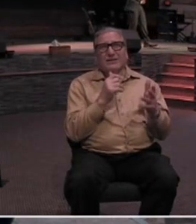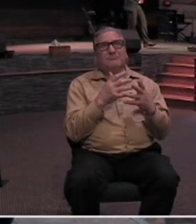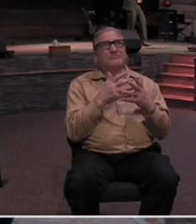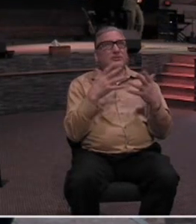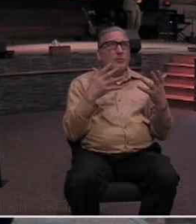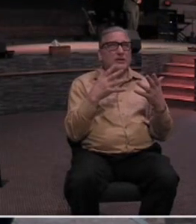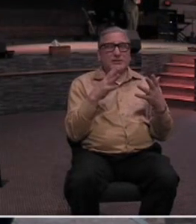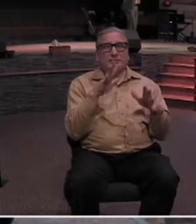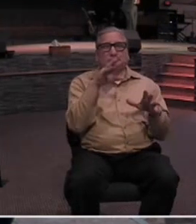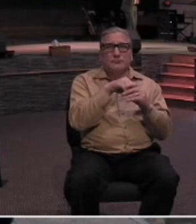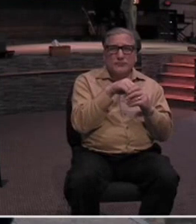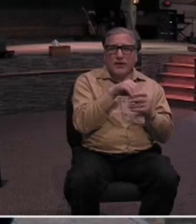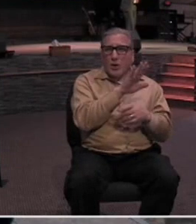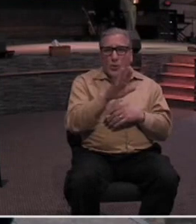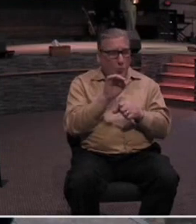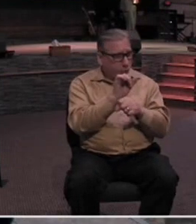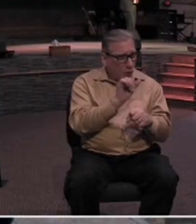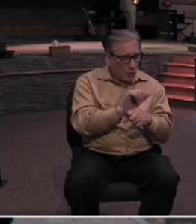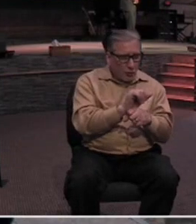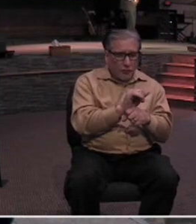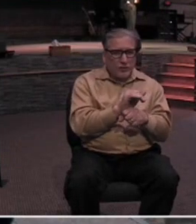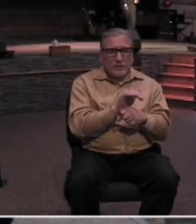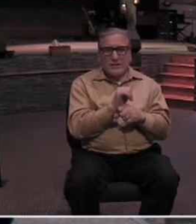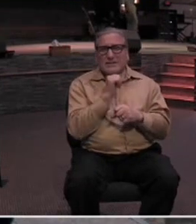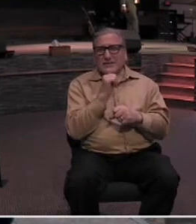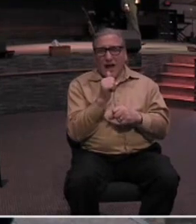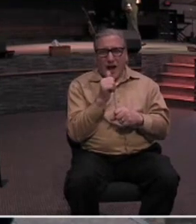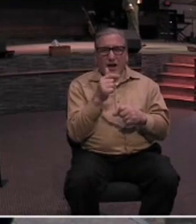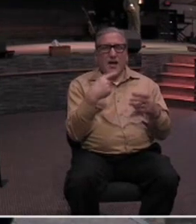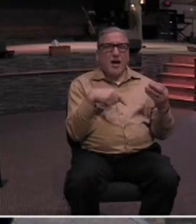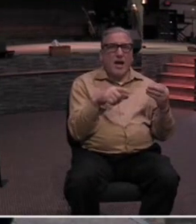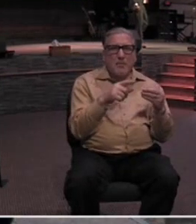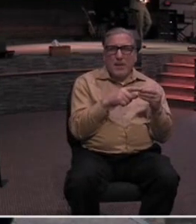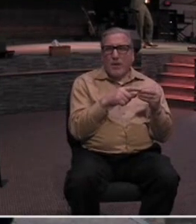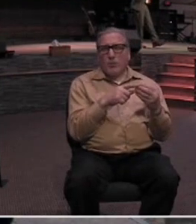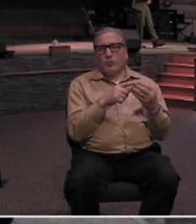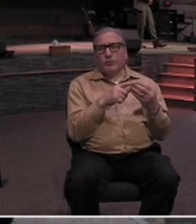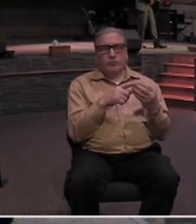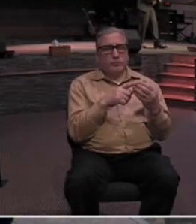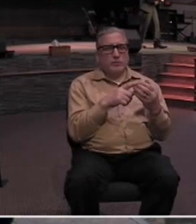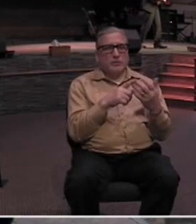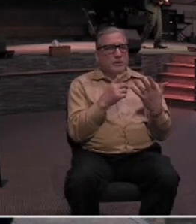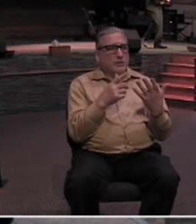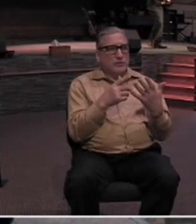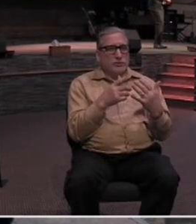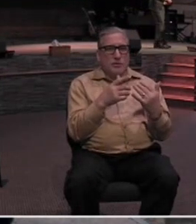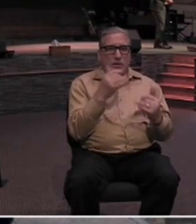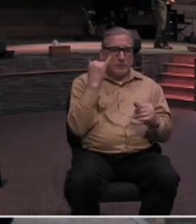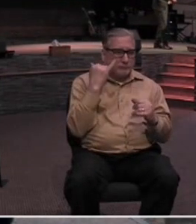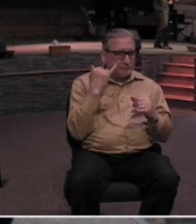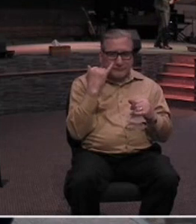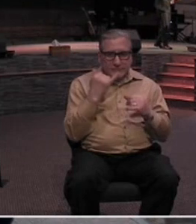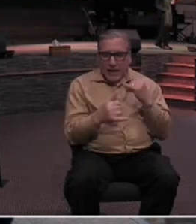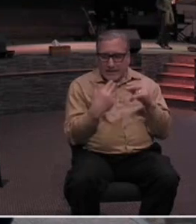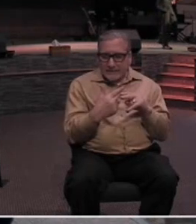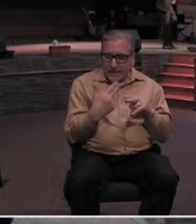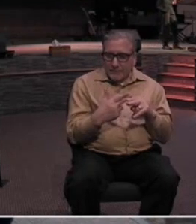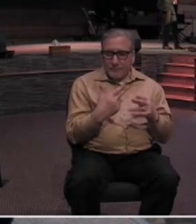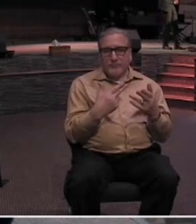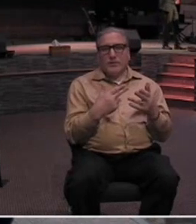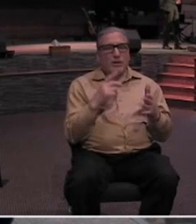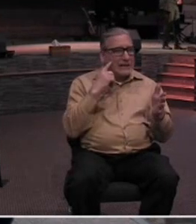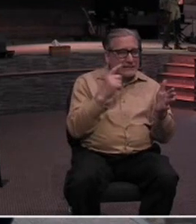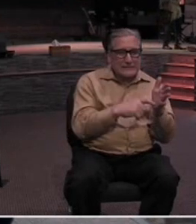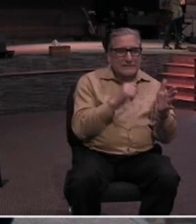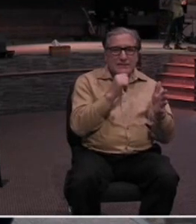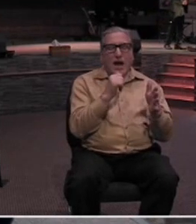wrapped up in your work. Your identity is not so much wrapped up in your last name. Your identity is not so much wrapped up